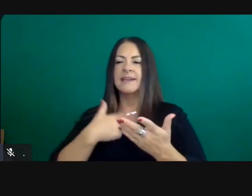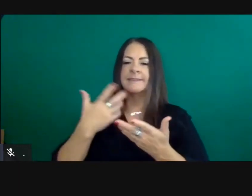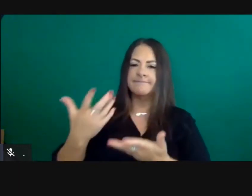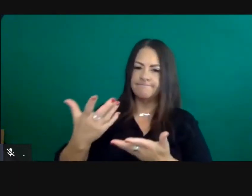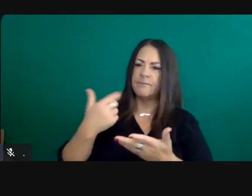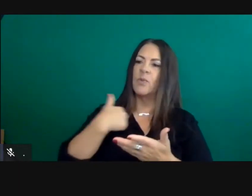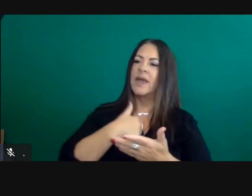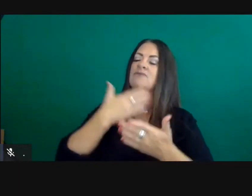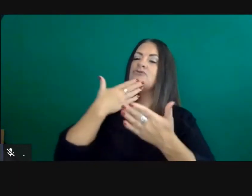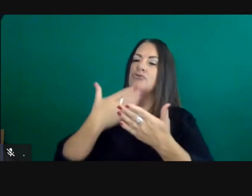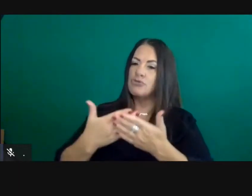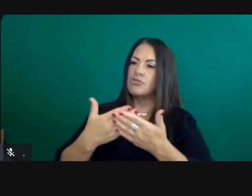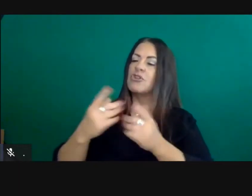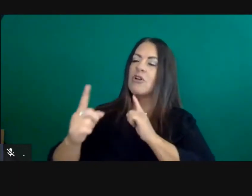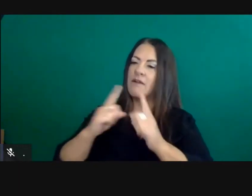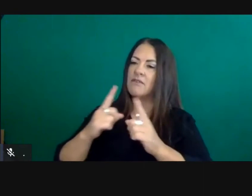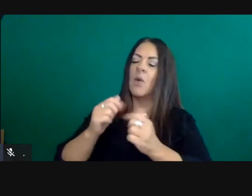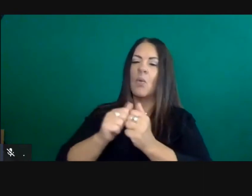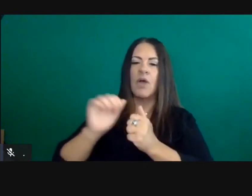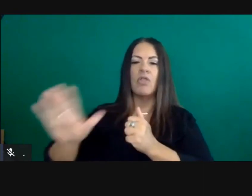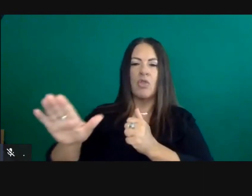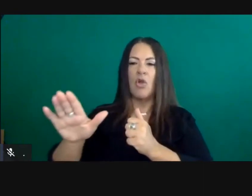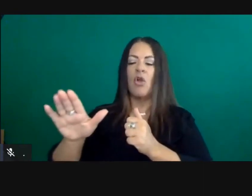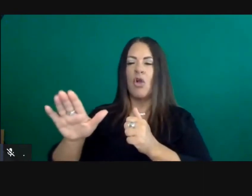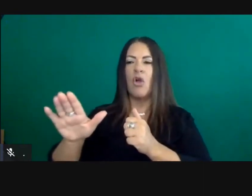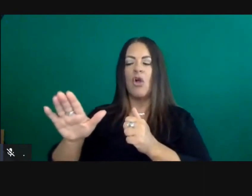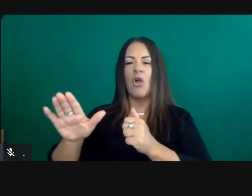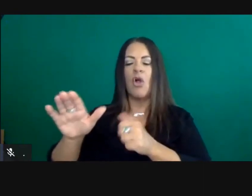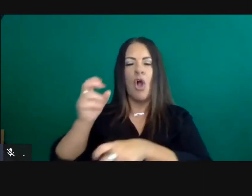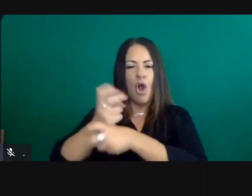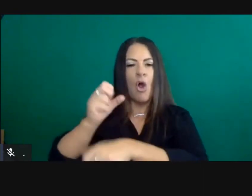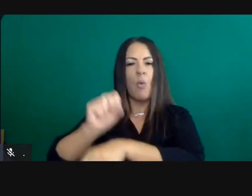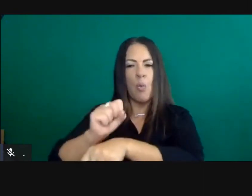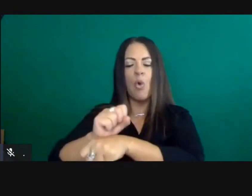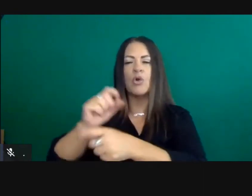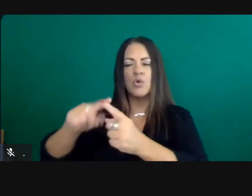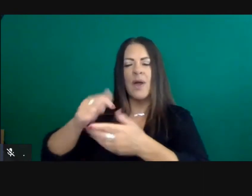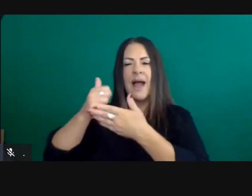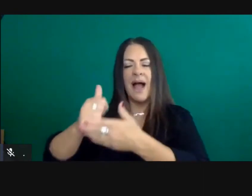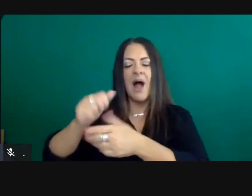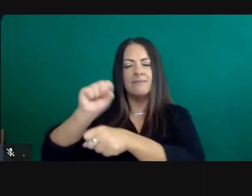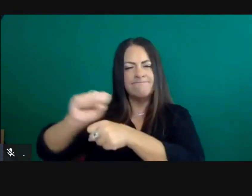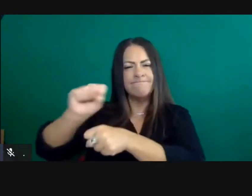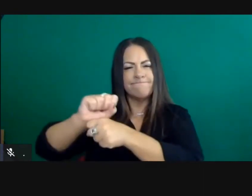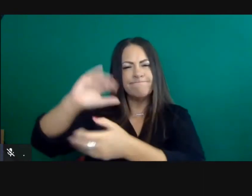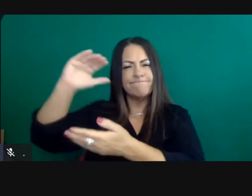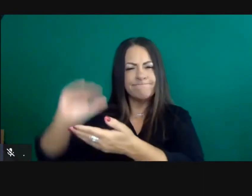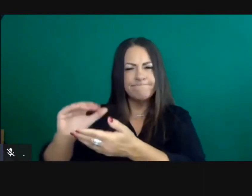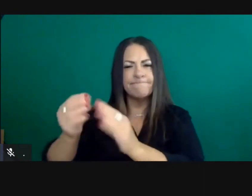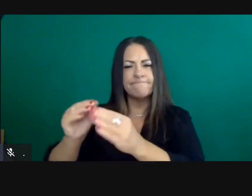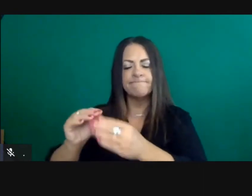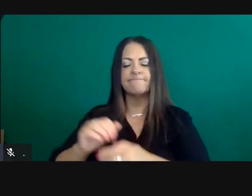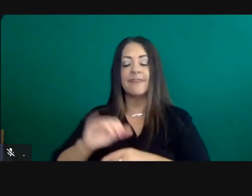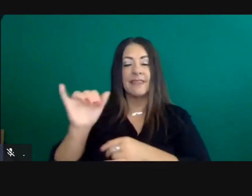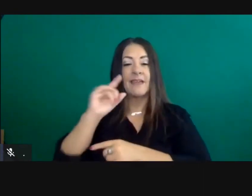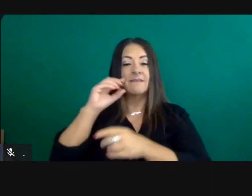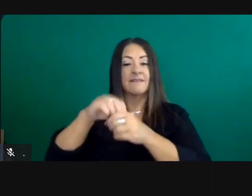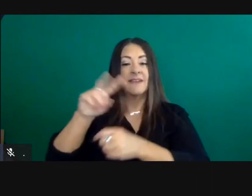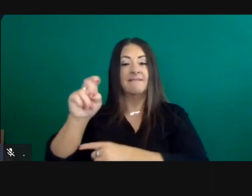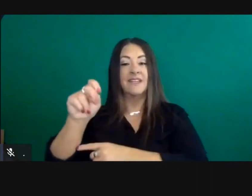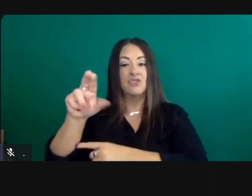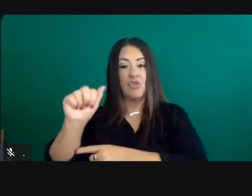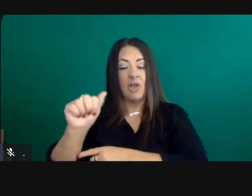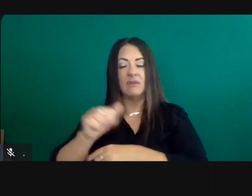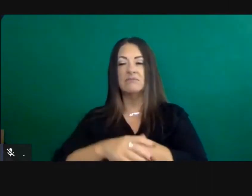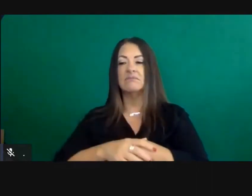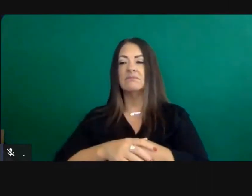some of the tremendous efforts in Ventura, just like I hear about in other counties, to focus on issues of supporting populations that